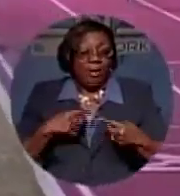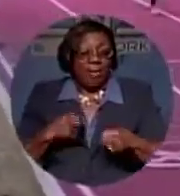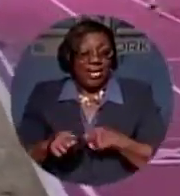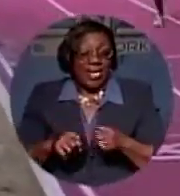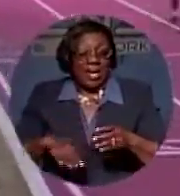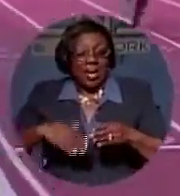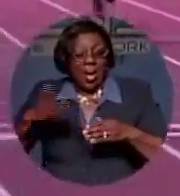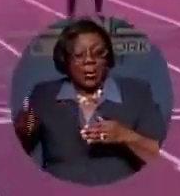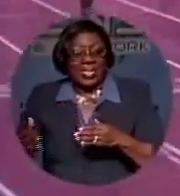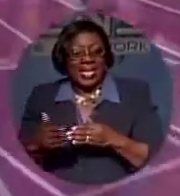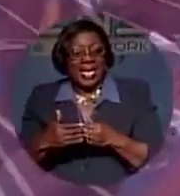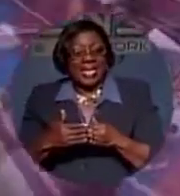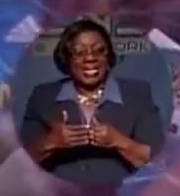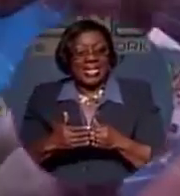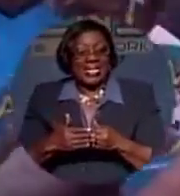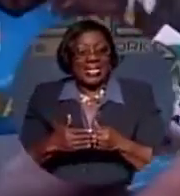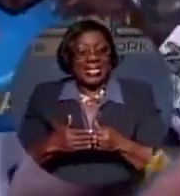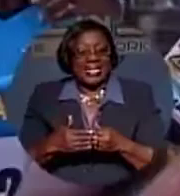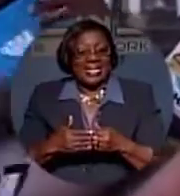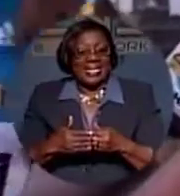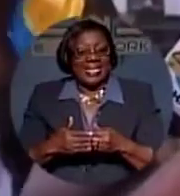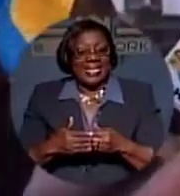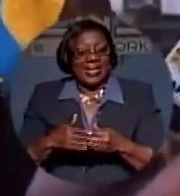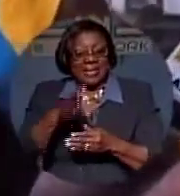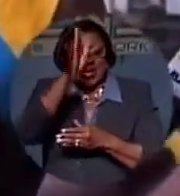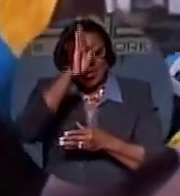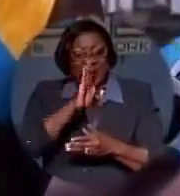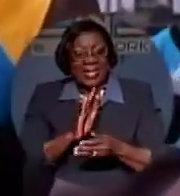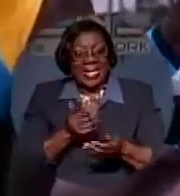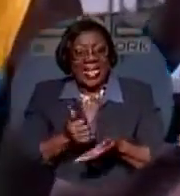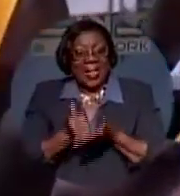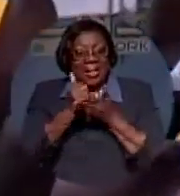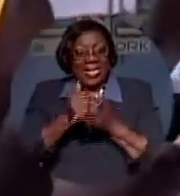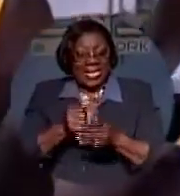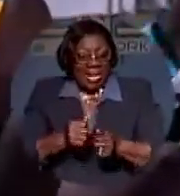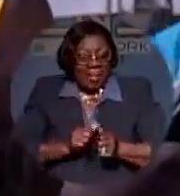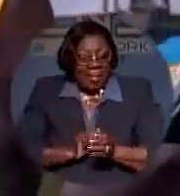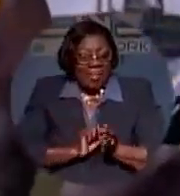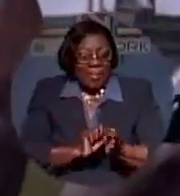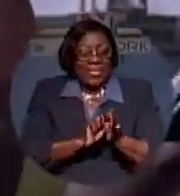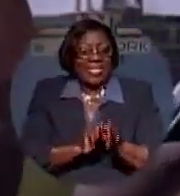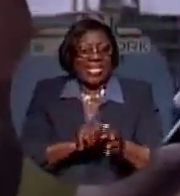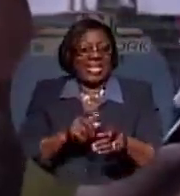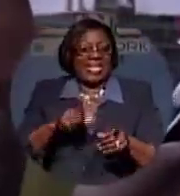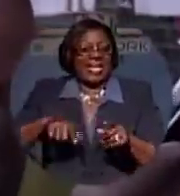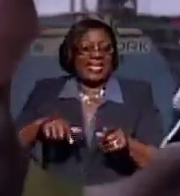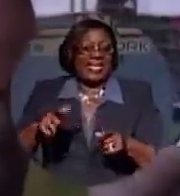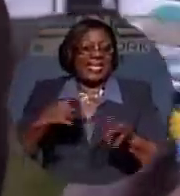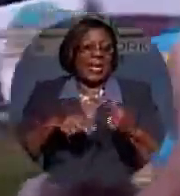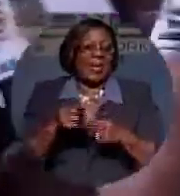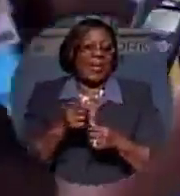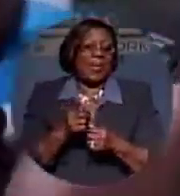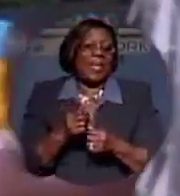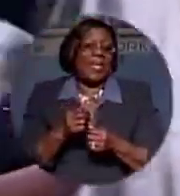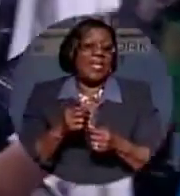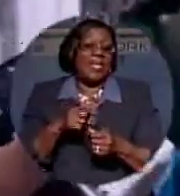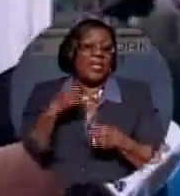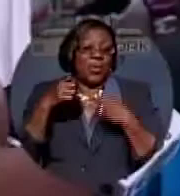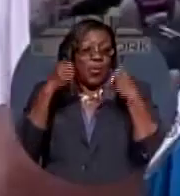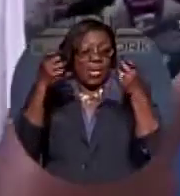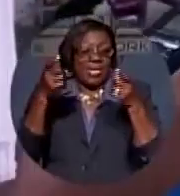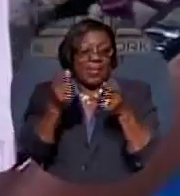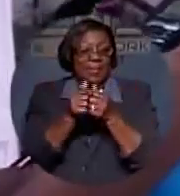the outside, which I think I did. But it was God that helped me to get that push, to give it to the last leg, to bring it home. What happened on that last